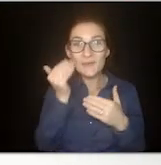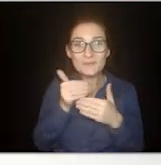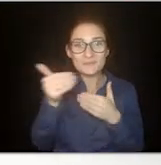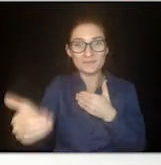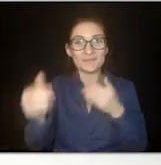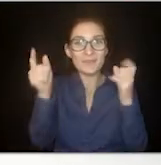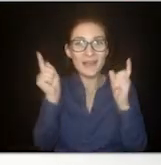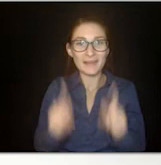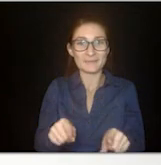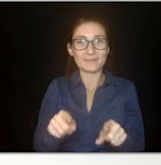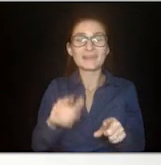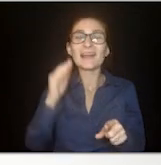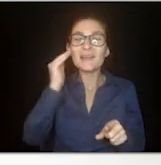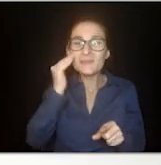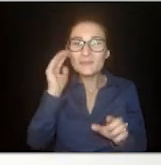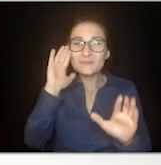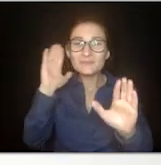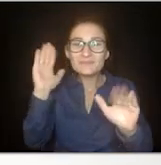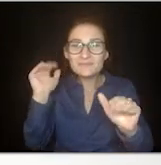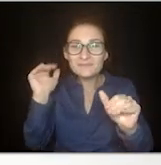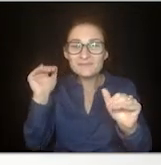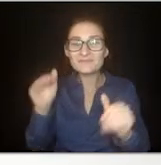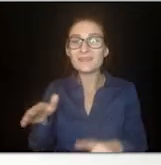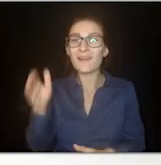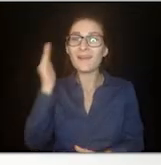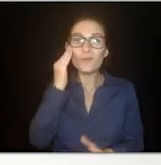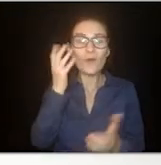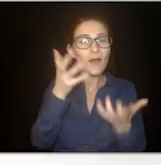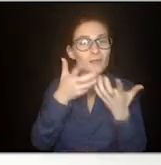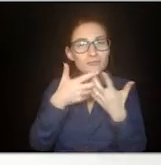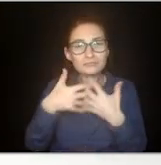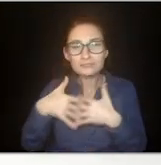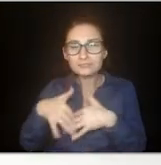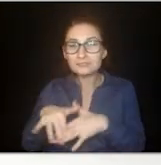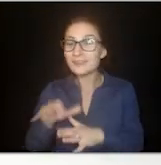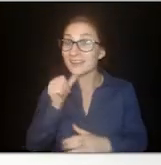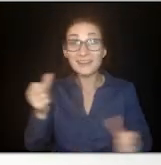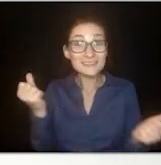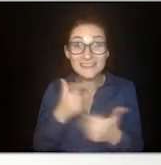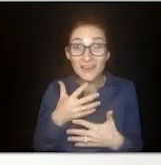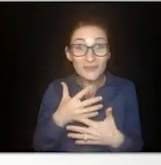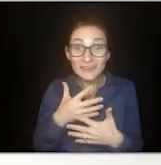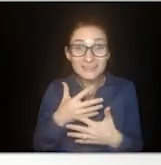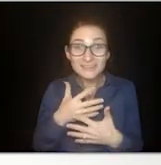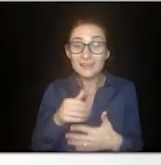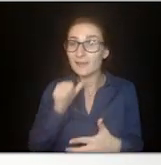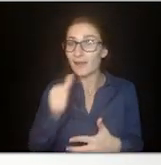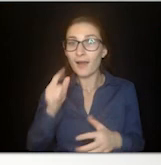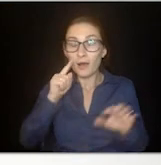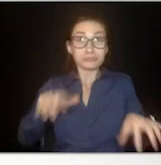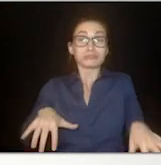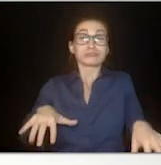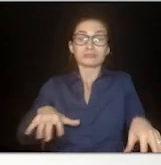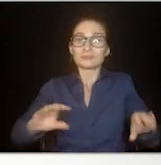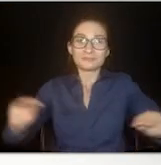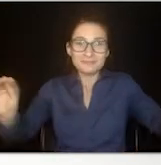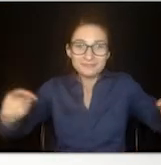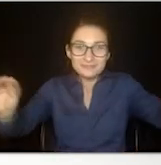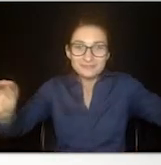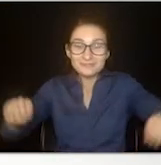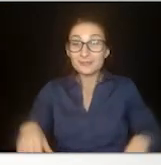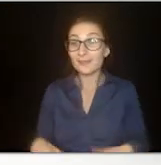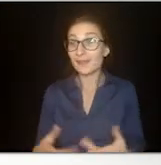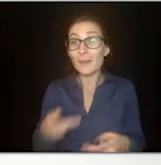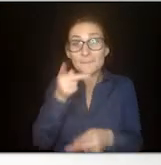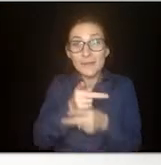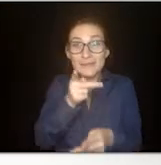this is what's going to happen. I know what to expect. I know how it's going to work. I know it's not scary, and anybody can do